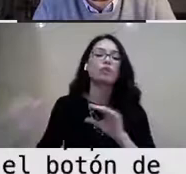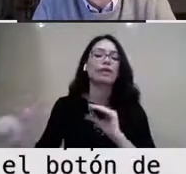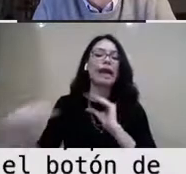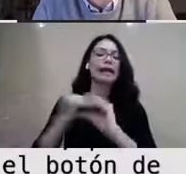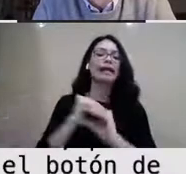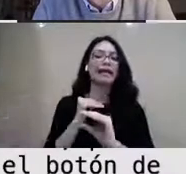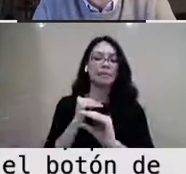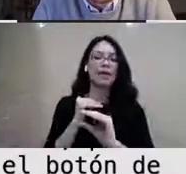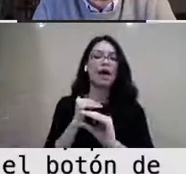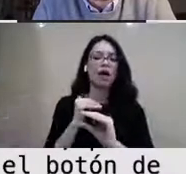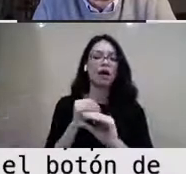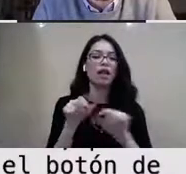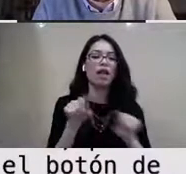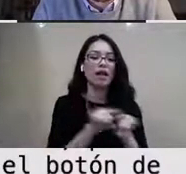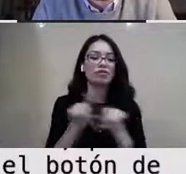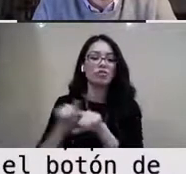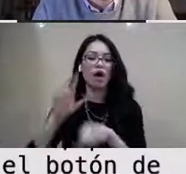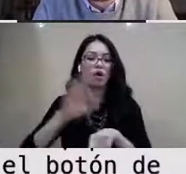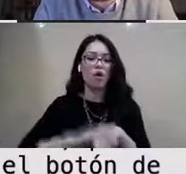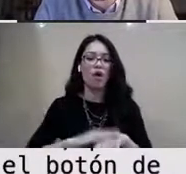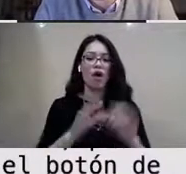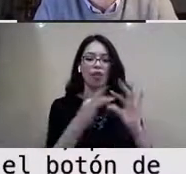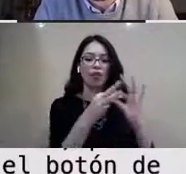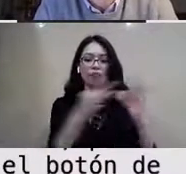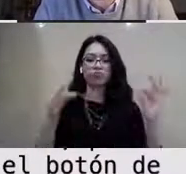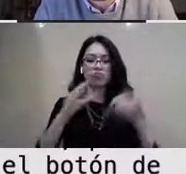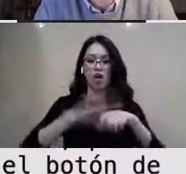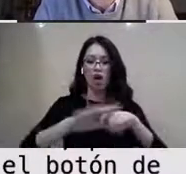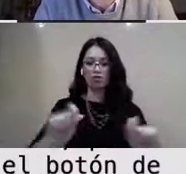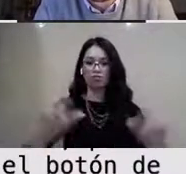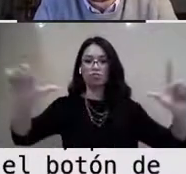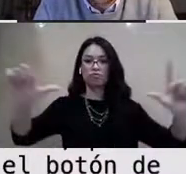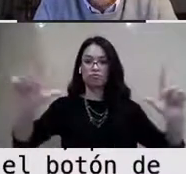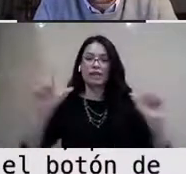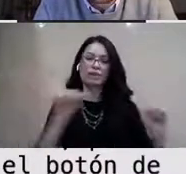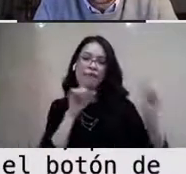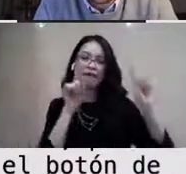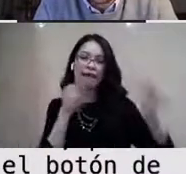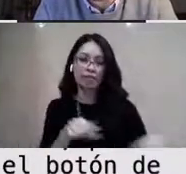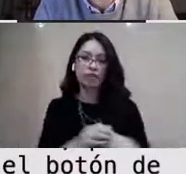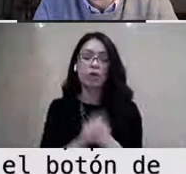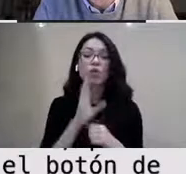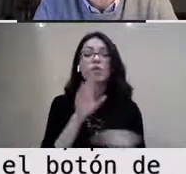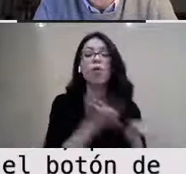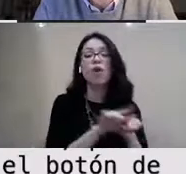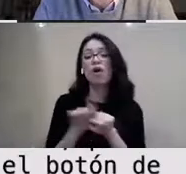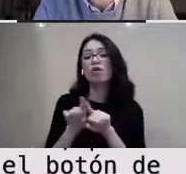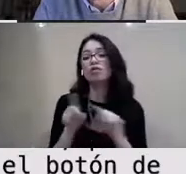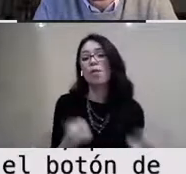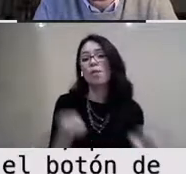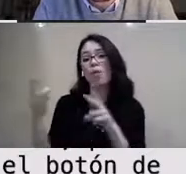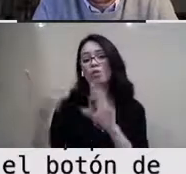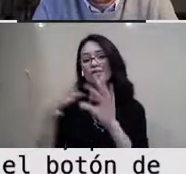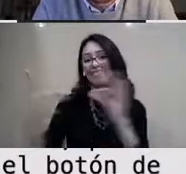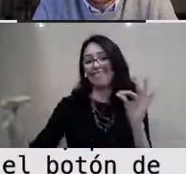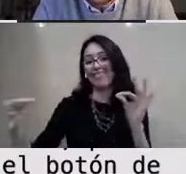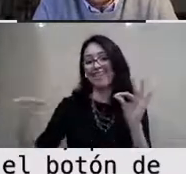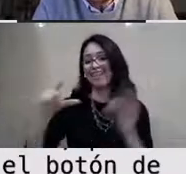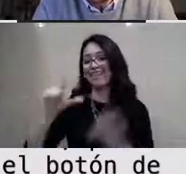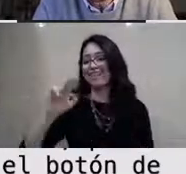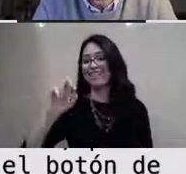bd4info@lusd.net and we will get back to you. We're also going to post links in the Zoom chat as resources are